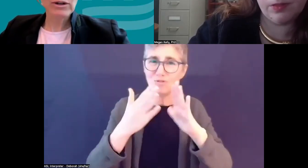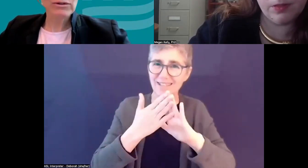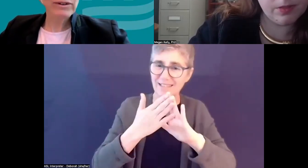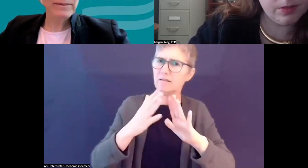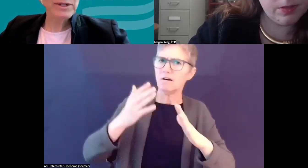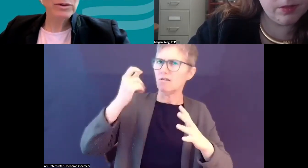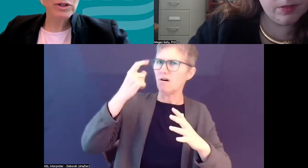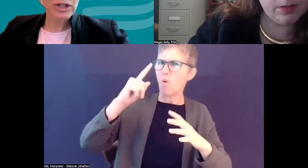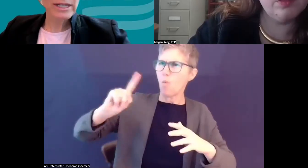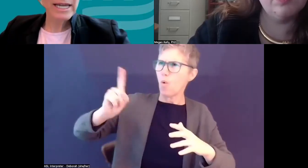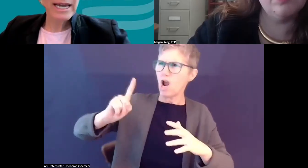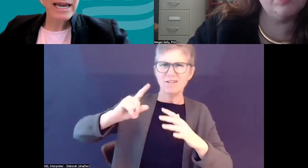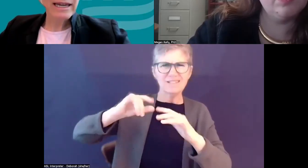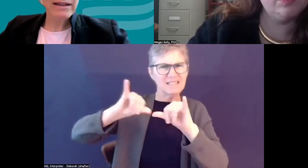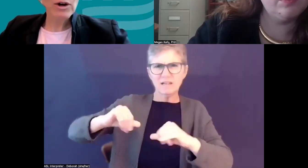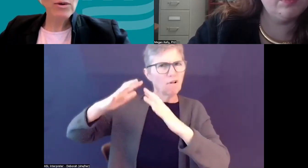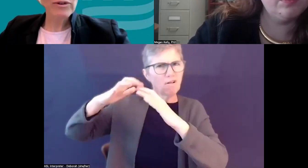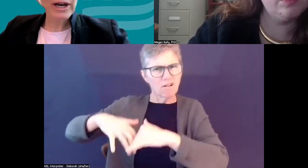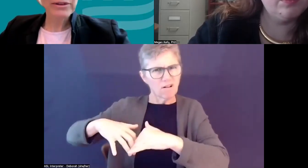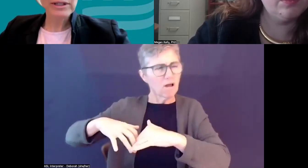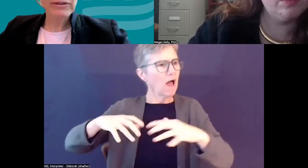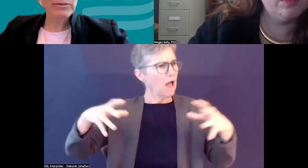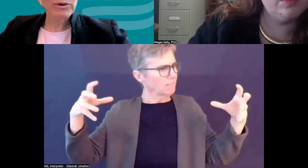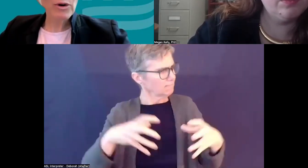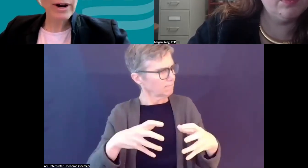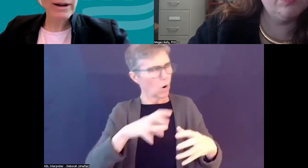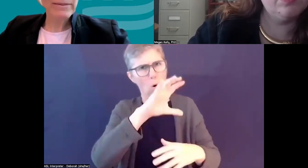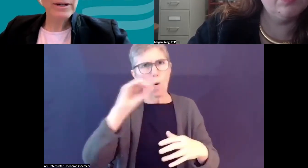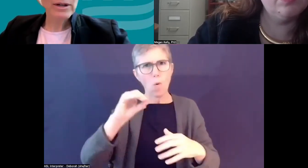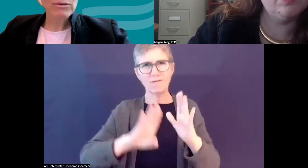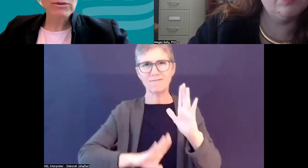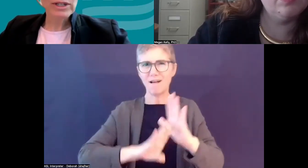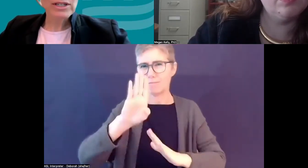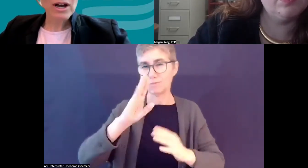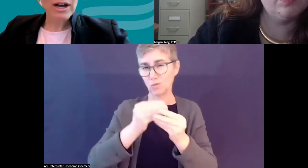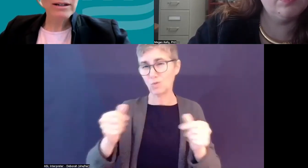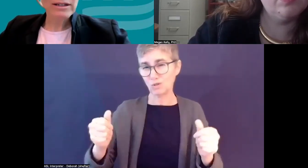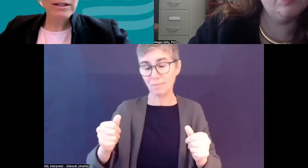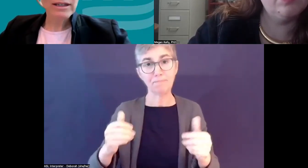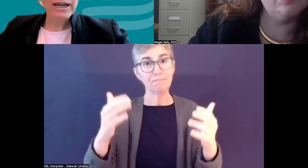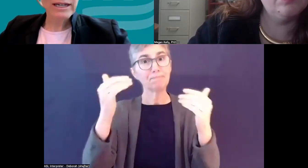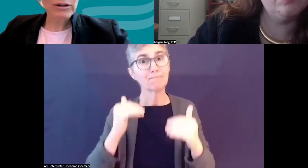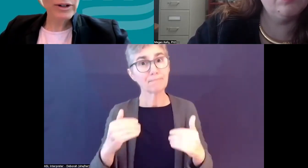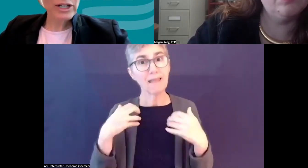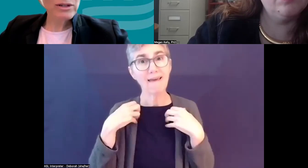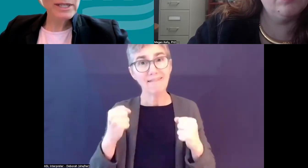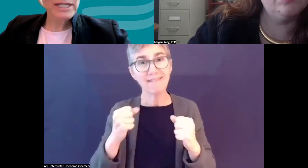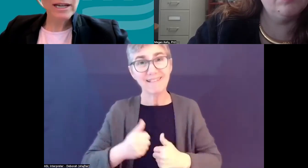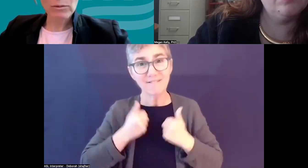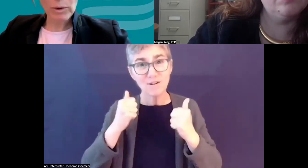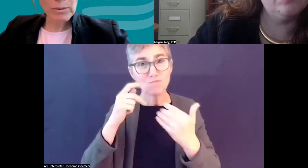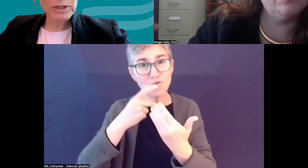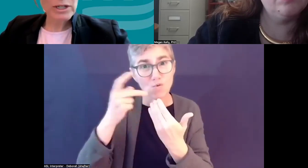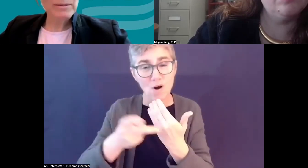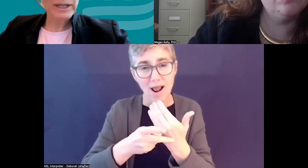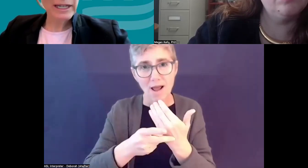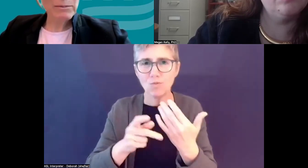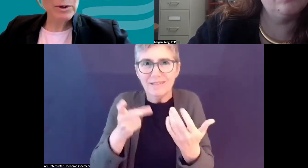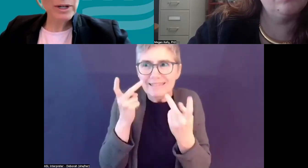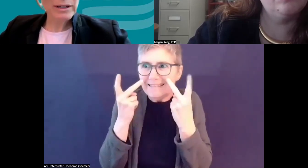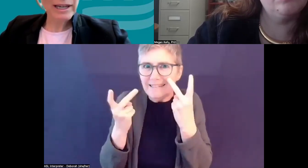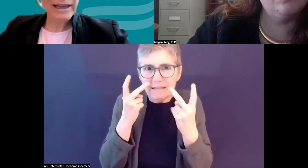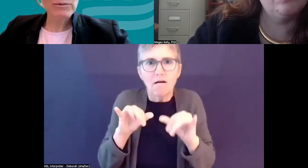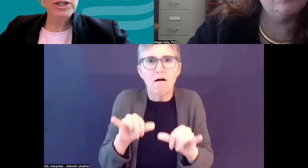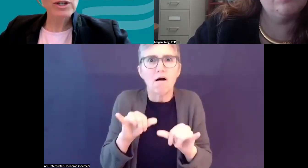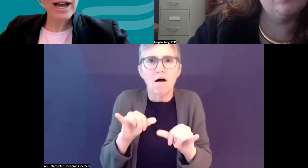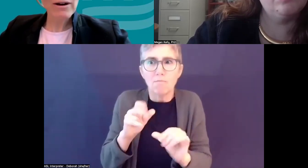really co-develop solutions. And in the Hopeful Healthy Living program, we really saw an intervention that was designed with participant